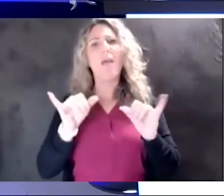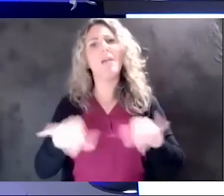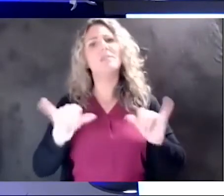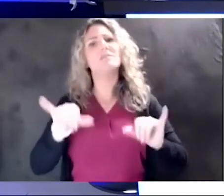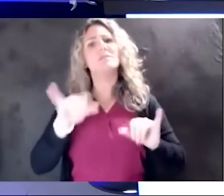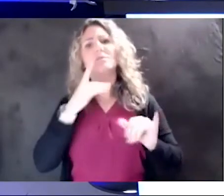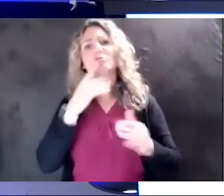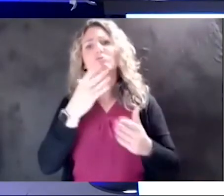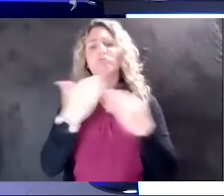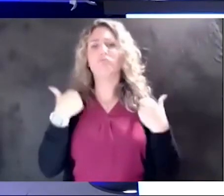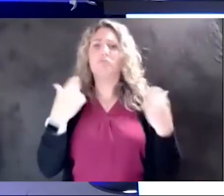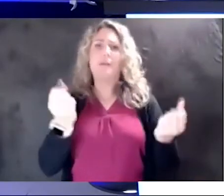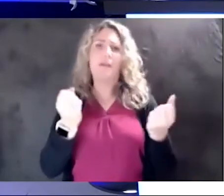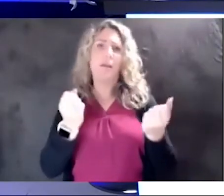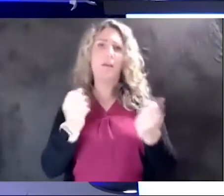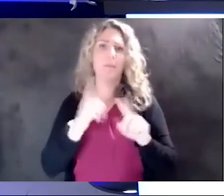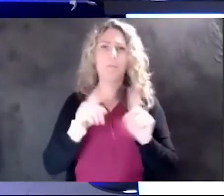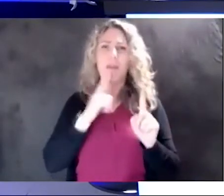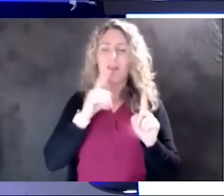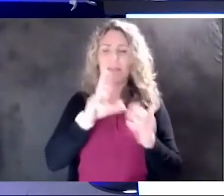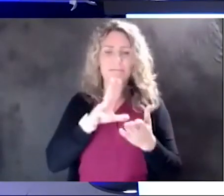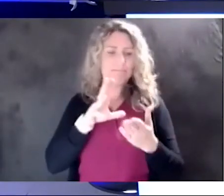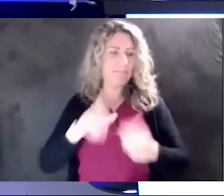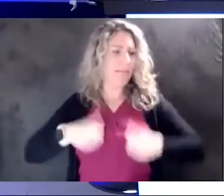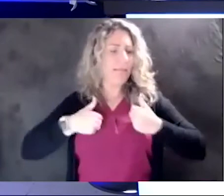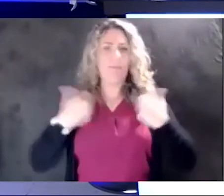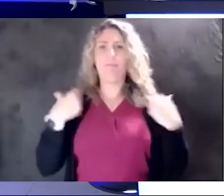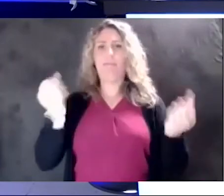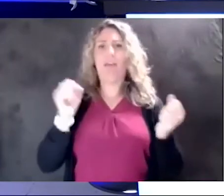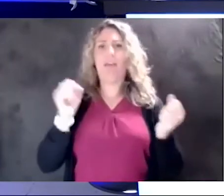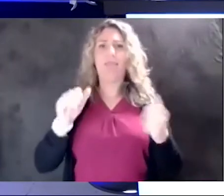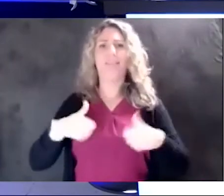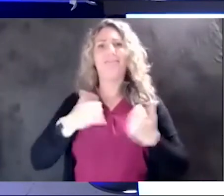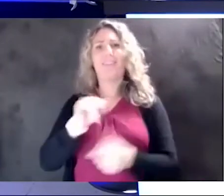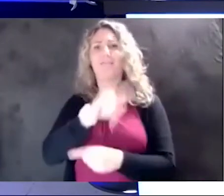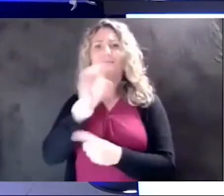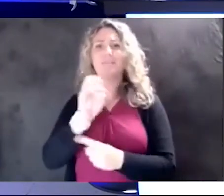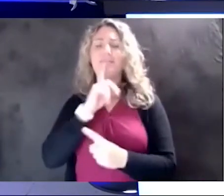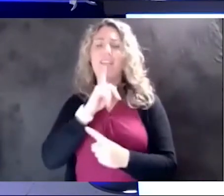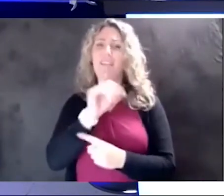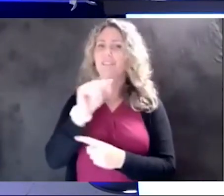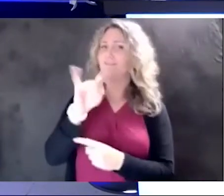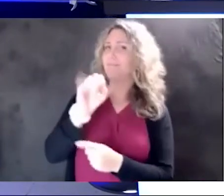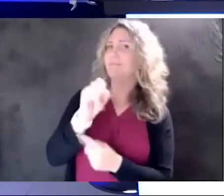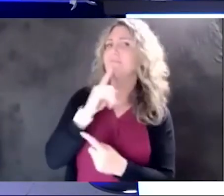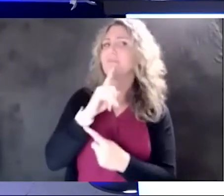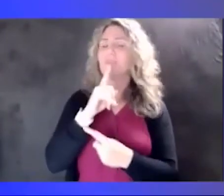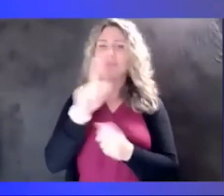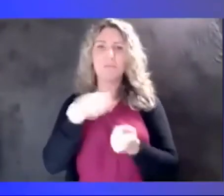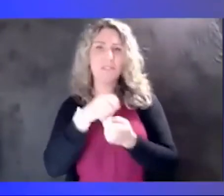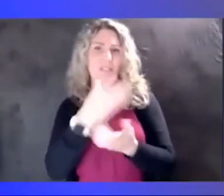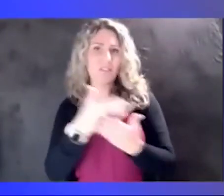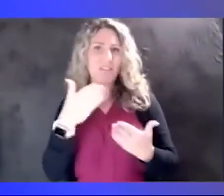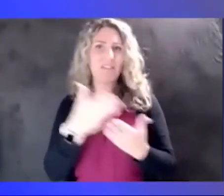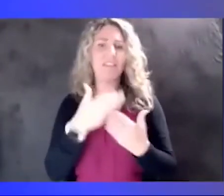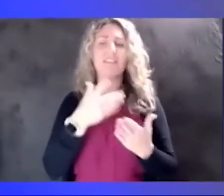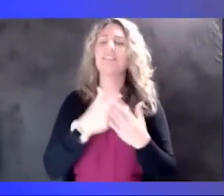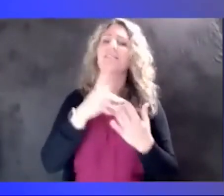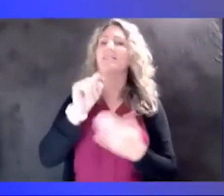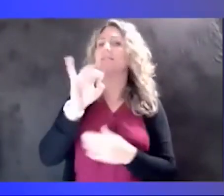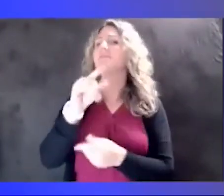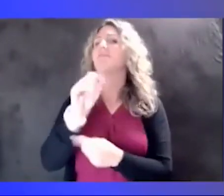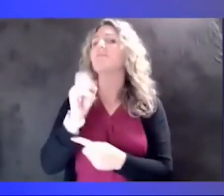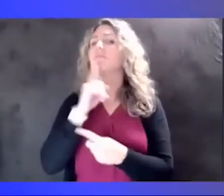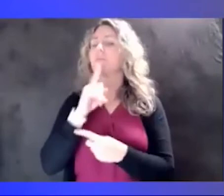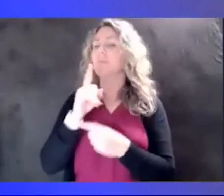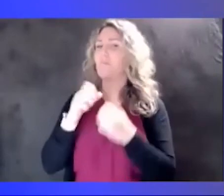But just to live a healthier lifestyle, what are some tips that we can head out today? What are some specific things we can do? Specific tips. Well, I'm with Brian. Start.